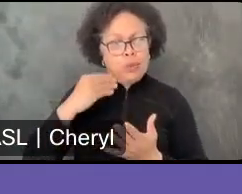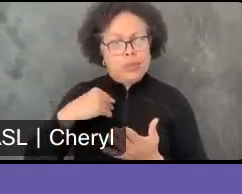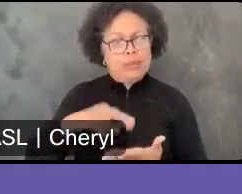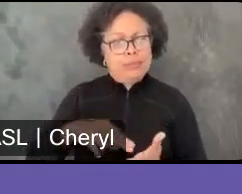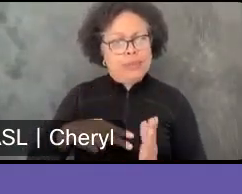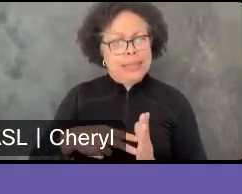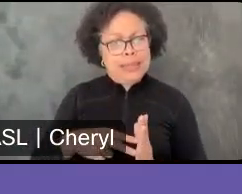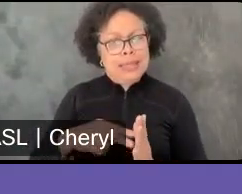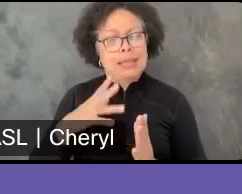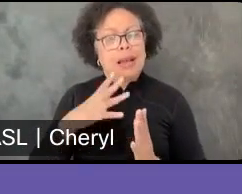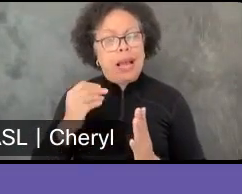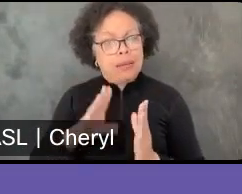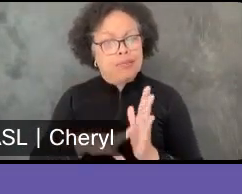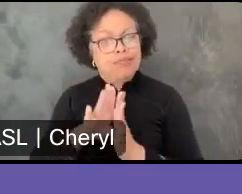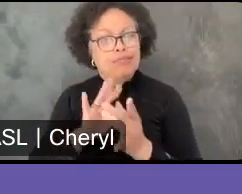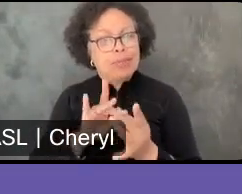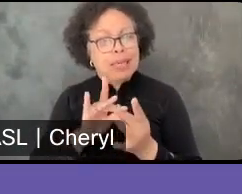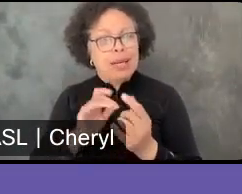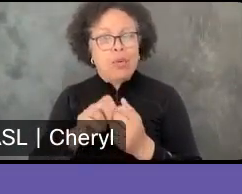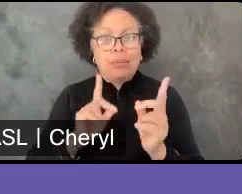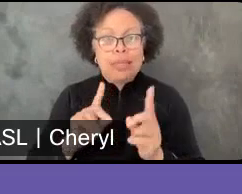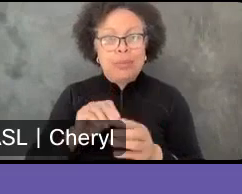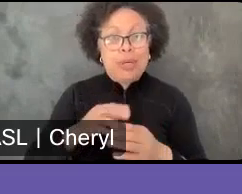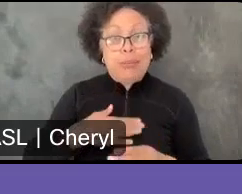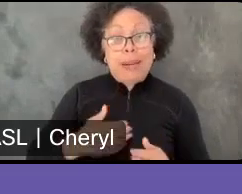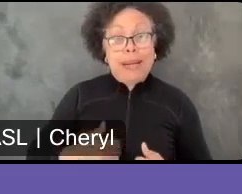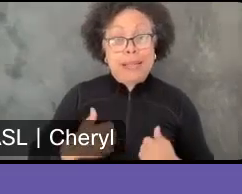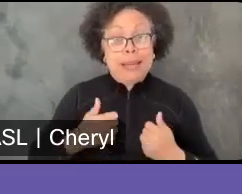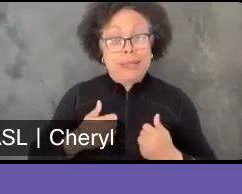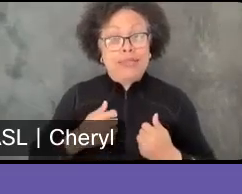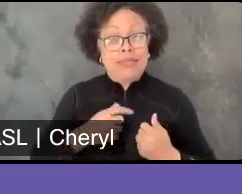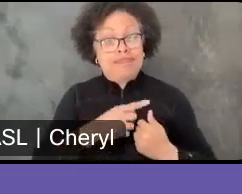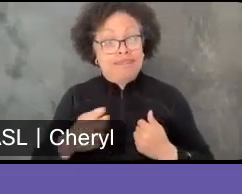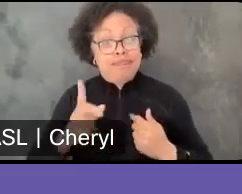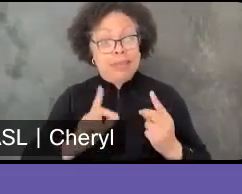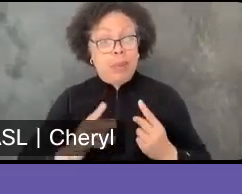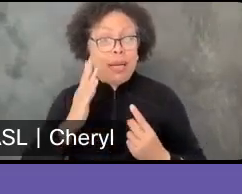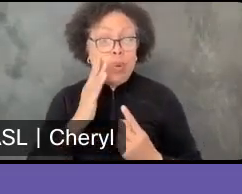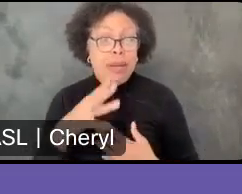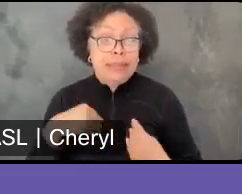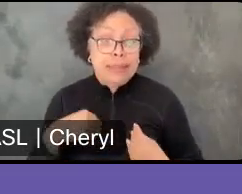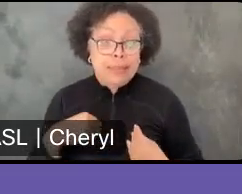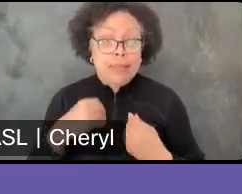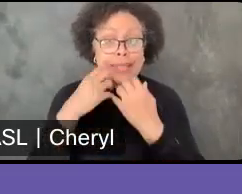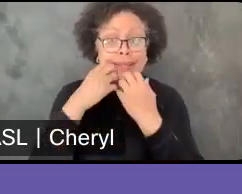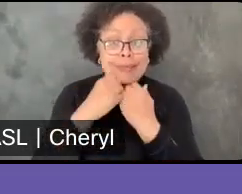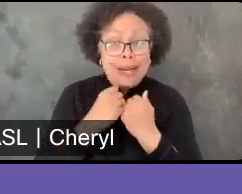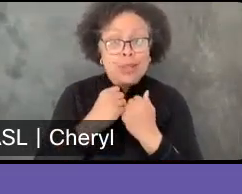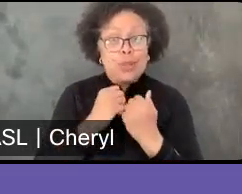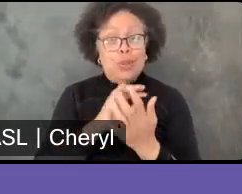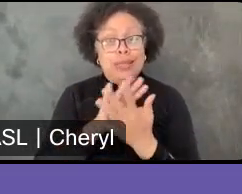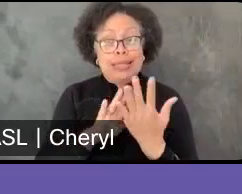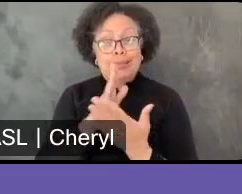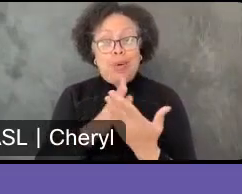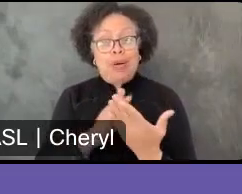by cultivating relationships with people in my life that I know accept and value all of these pieces of myself that for